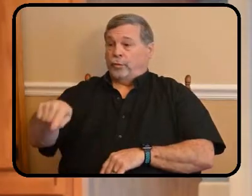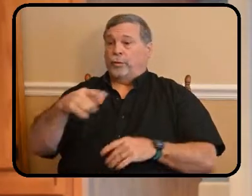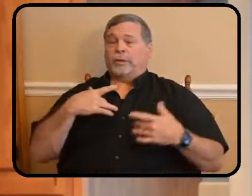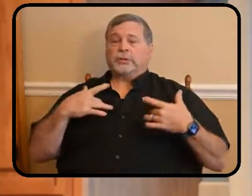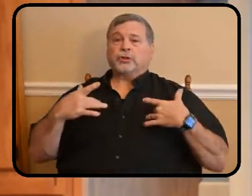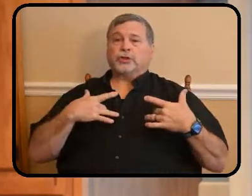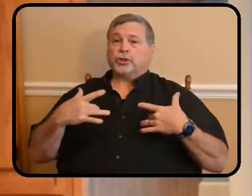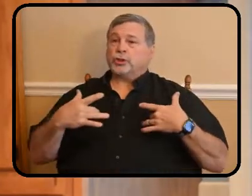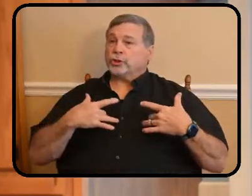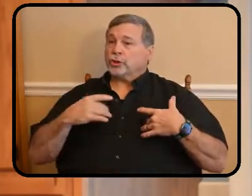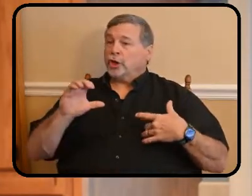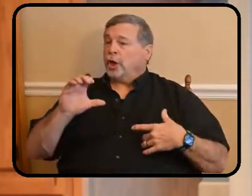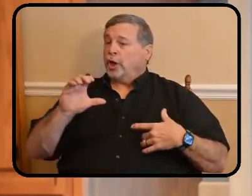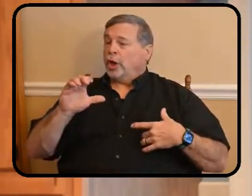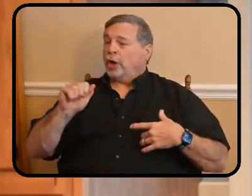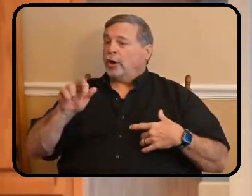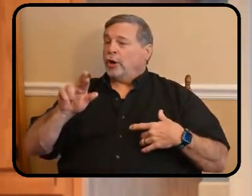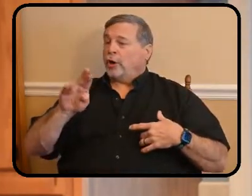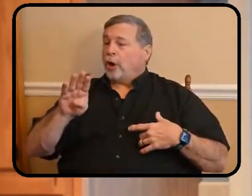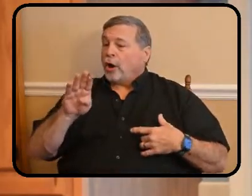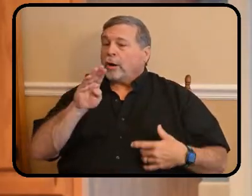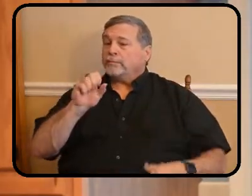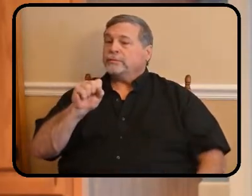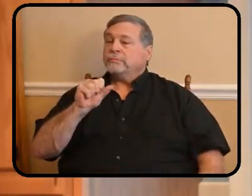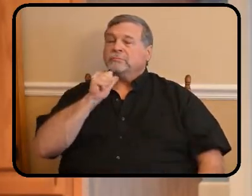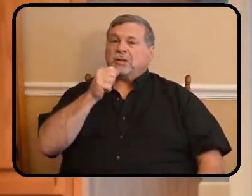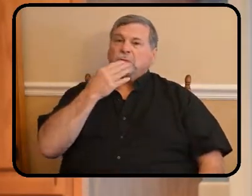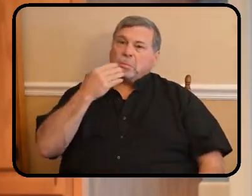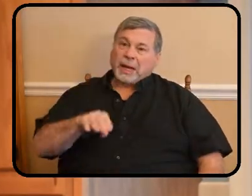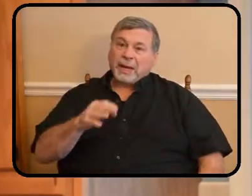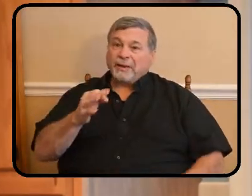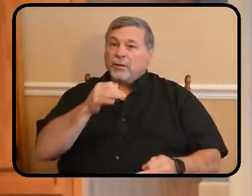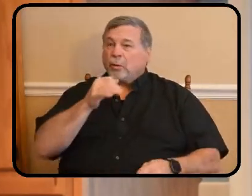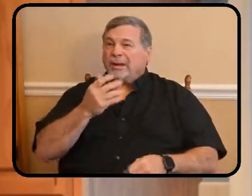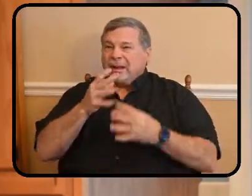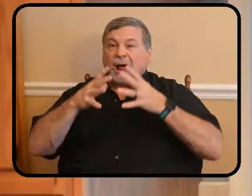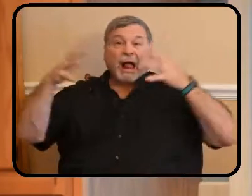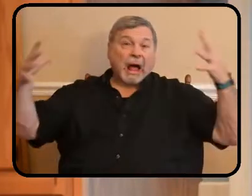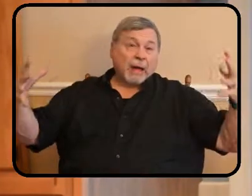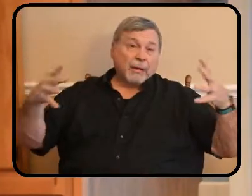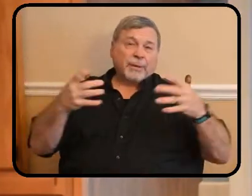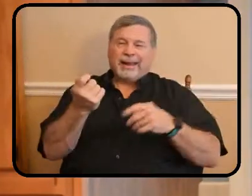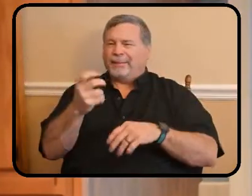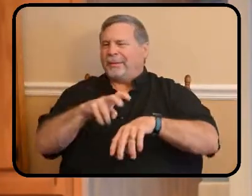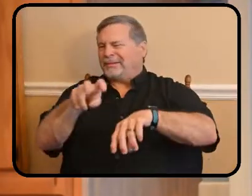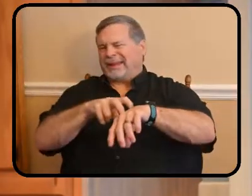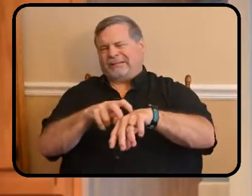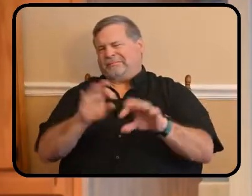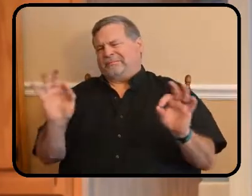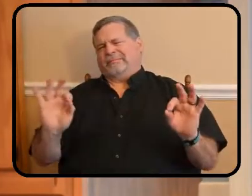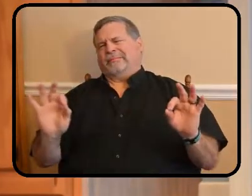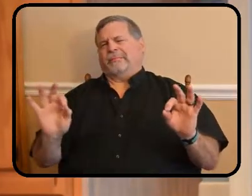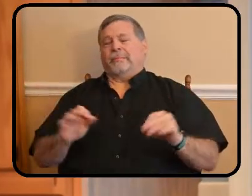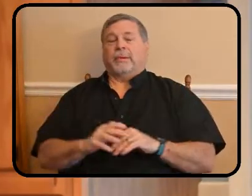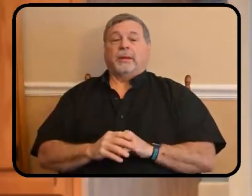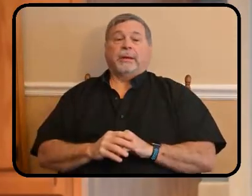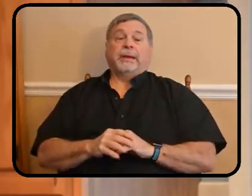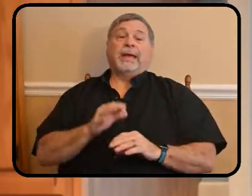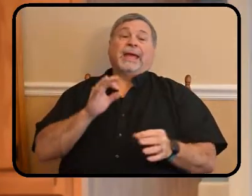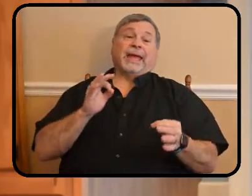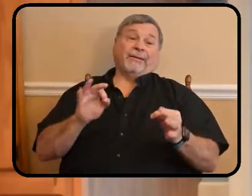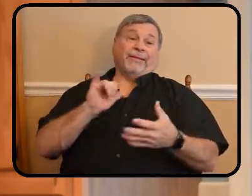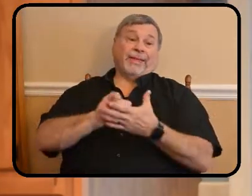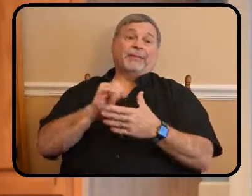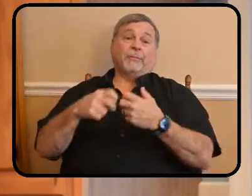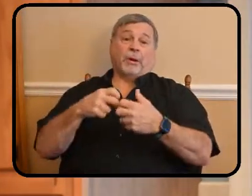concerned, again, carbs aren't too bad if you're not eating too much of them. So having a little bit of potatoes underneath this isn't going to be too bad. If it is an